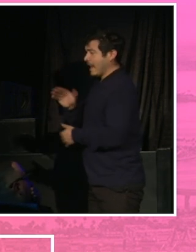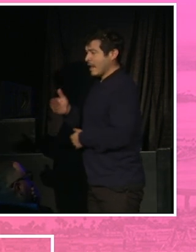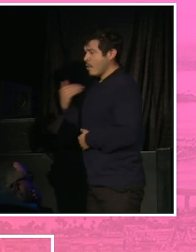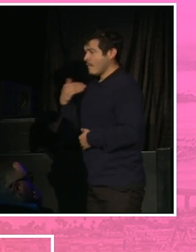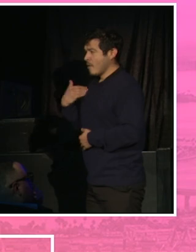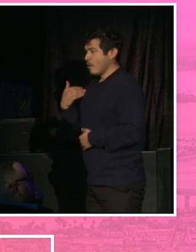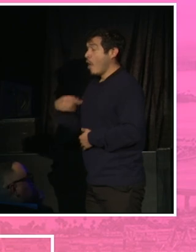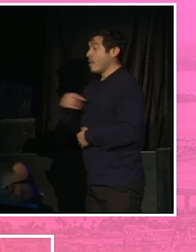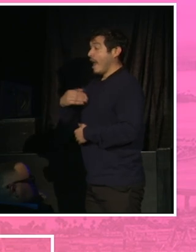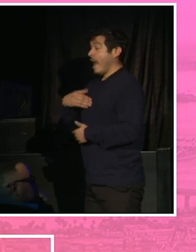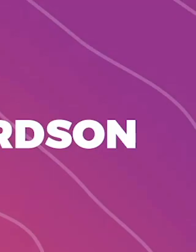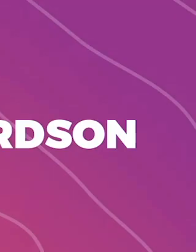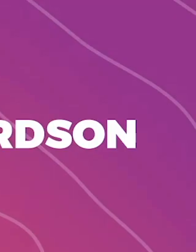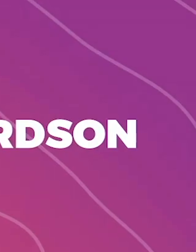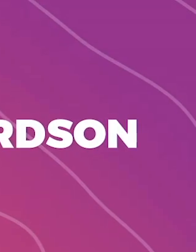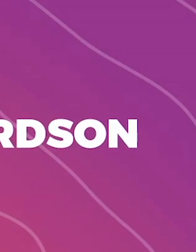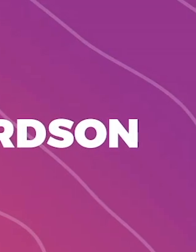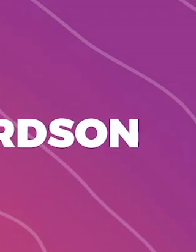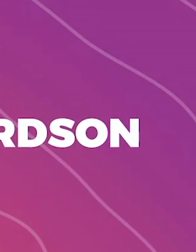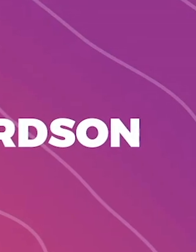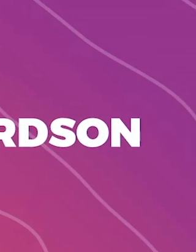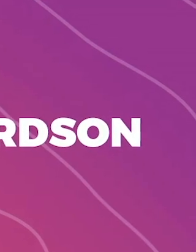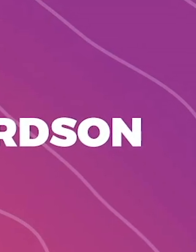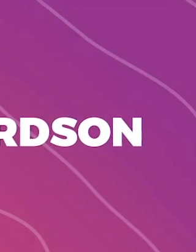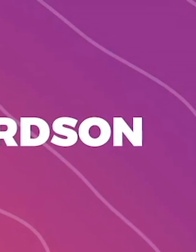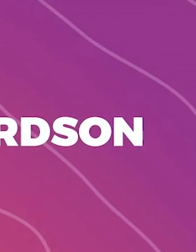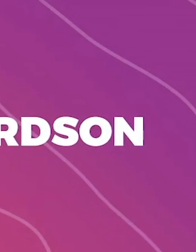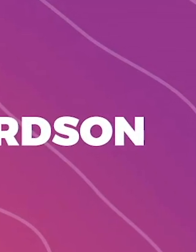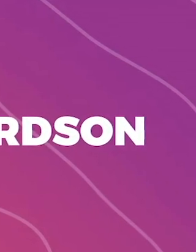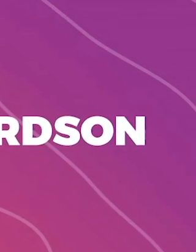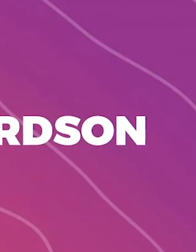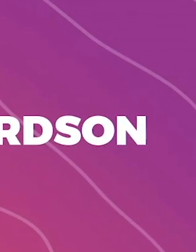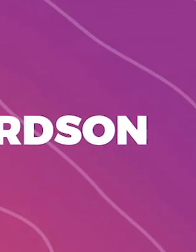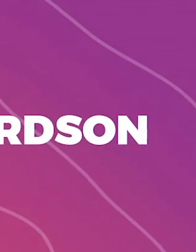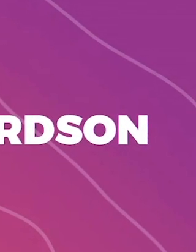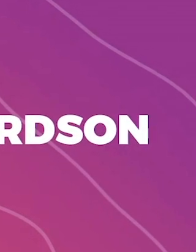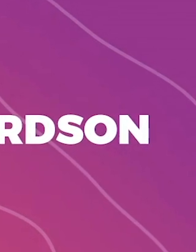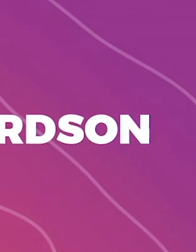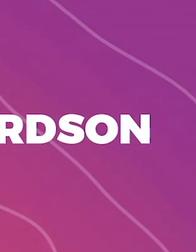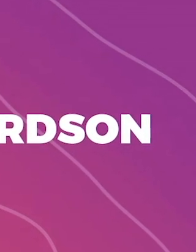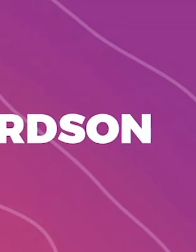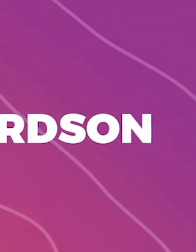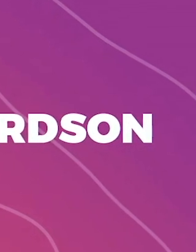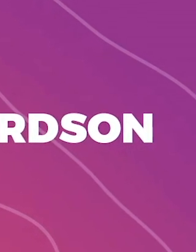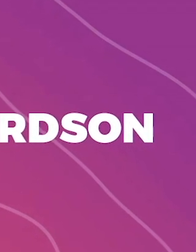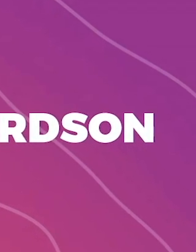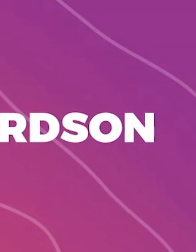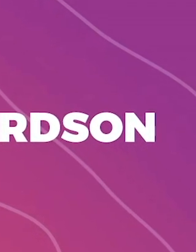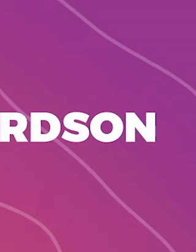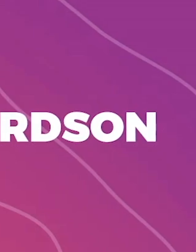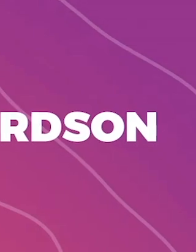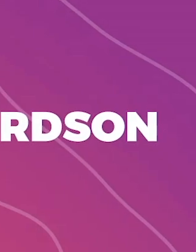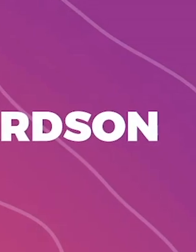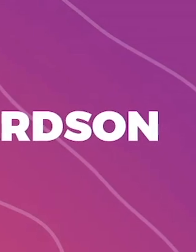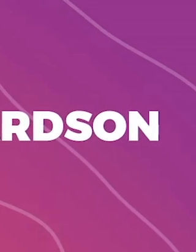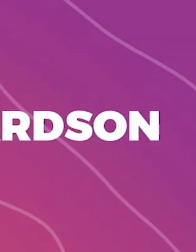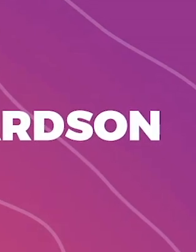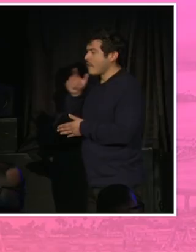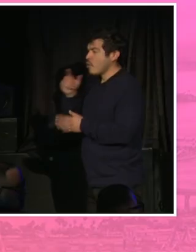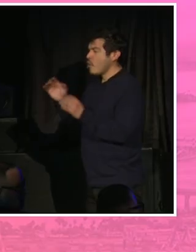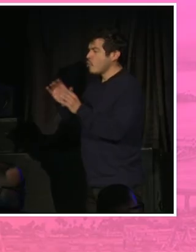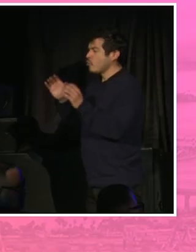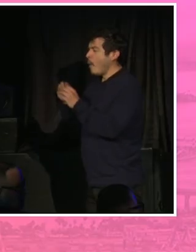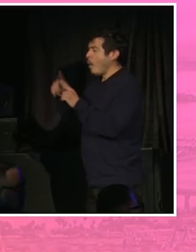programs by 45%. It also provided current updates and future plans for 2025 and